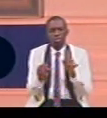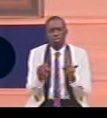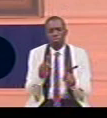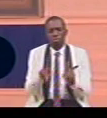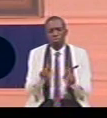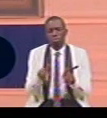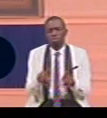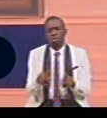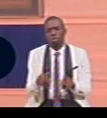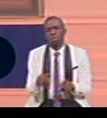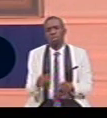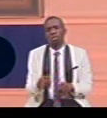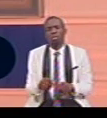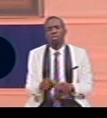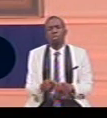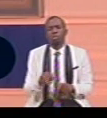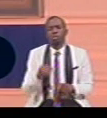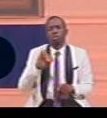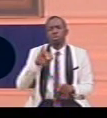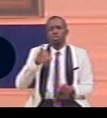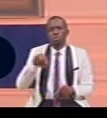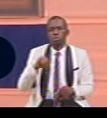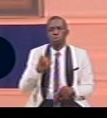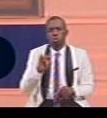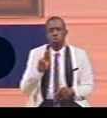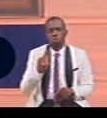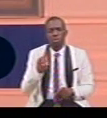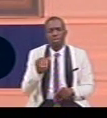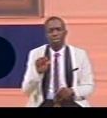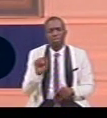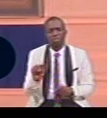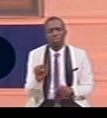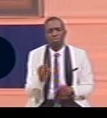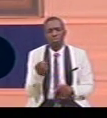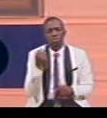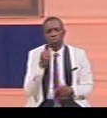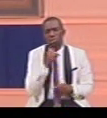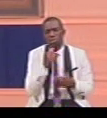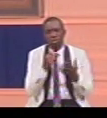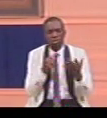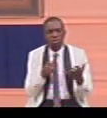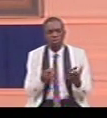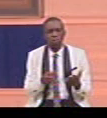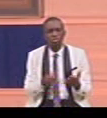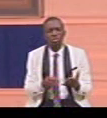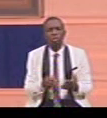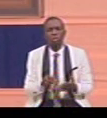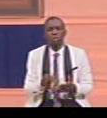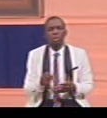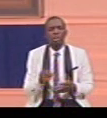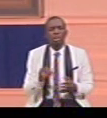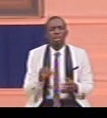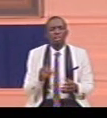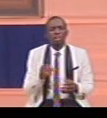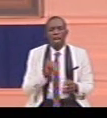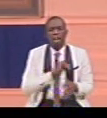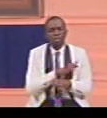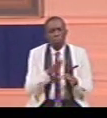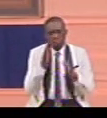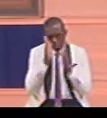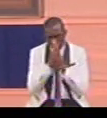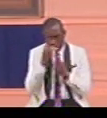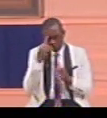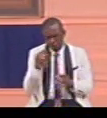alone Jesus Christ was not there 12-1 is 11. neither pray I for these 11 disciples alone